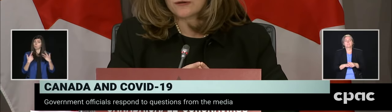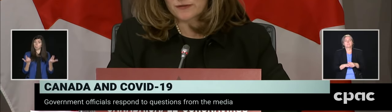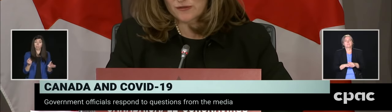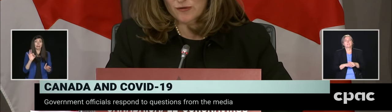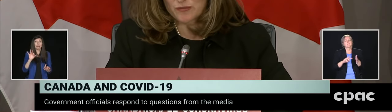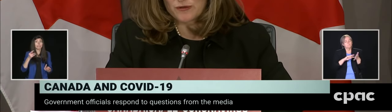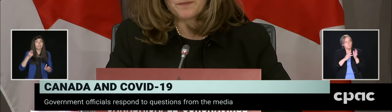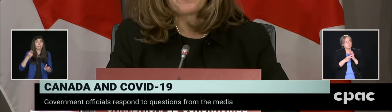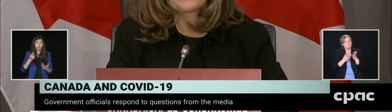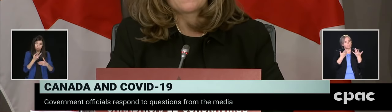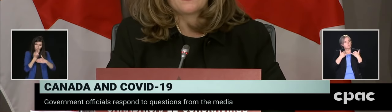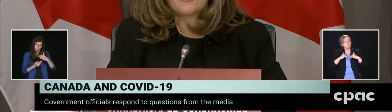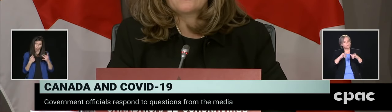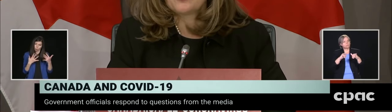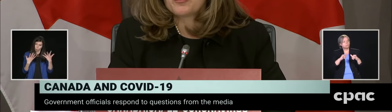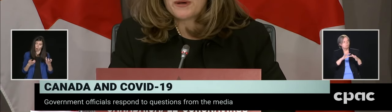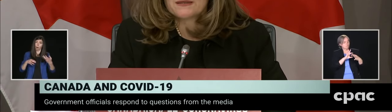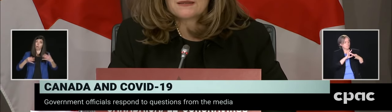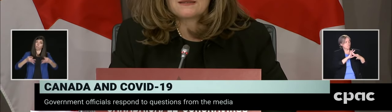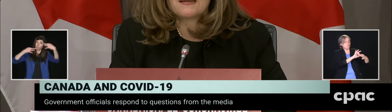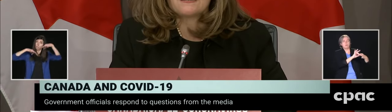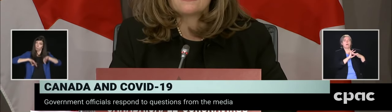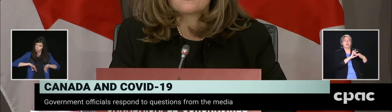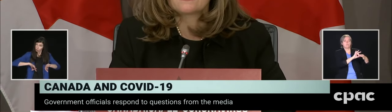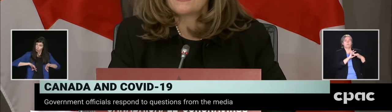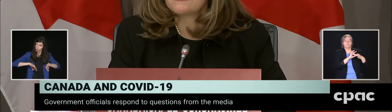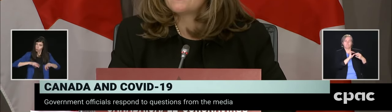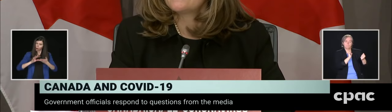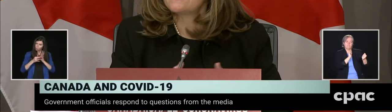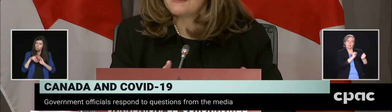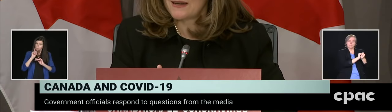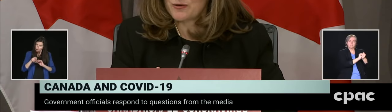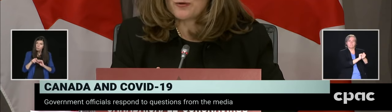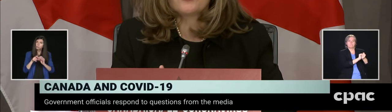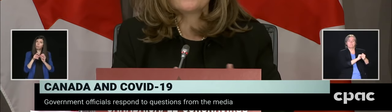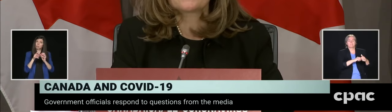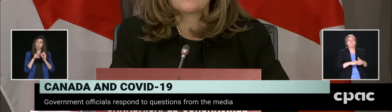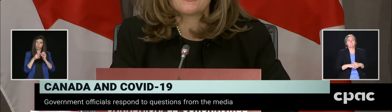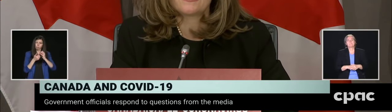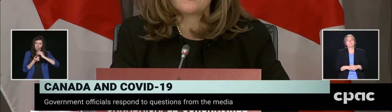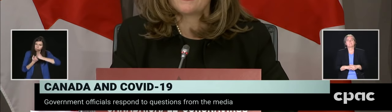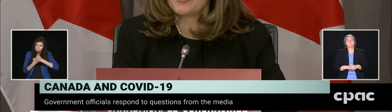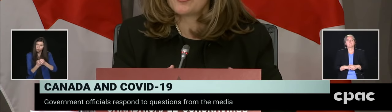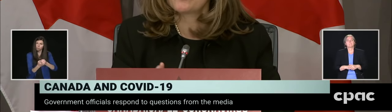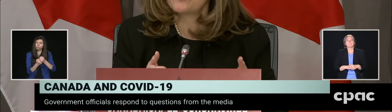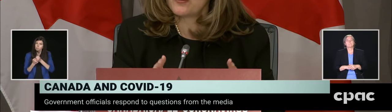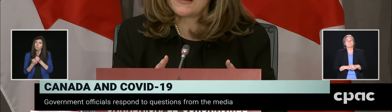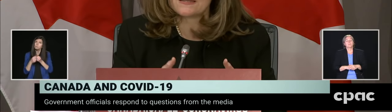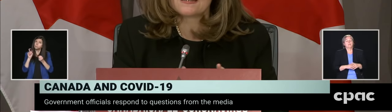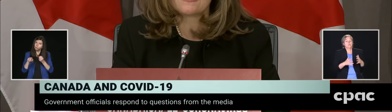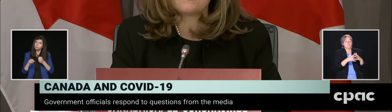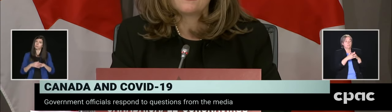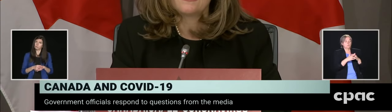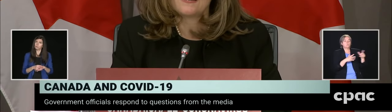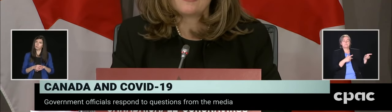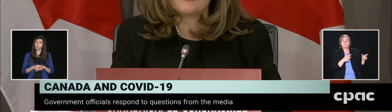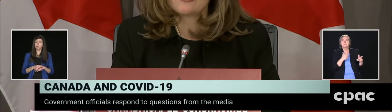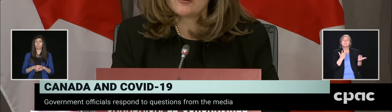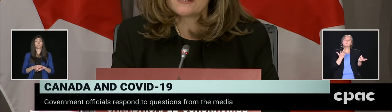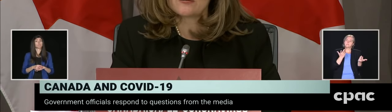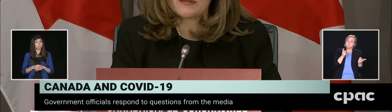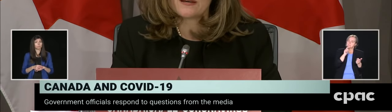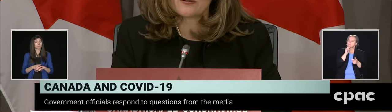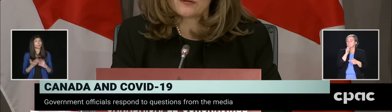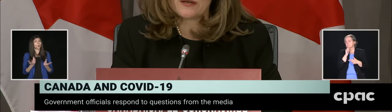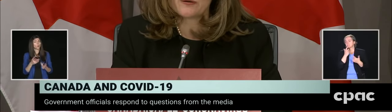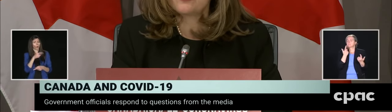travailler ensemble. Nos partenaires étaient d'accord et on voit ça avec